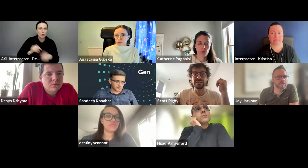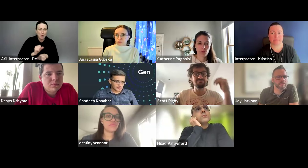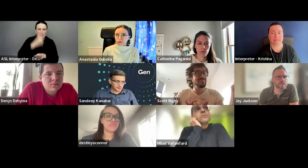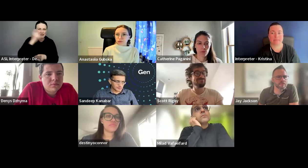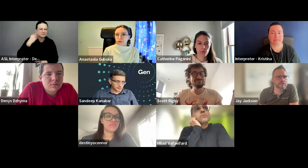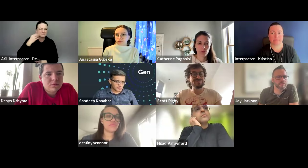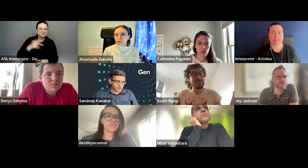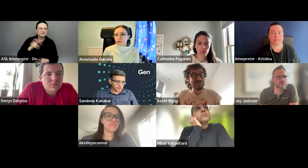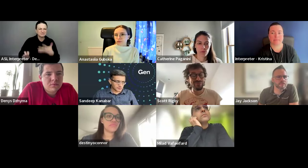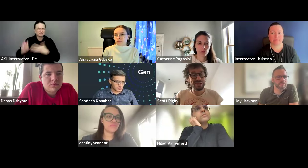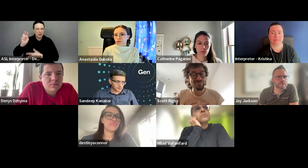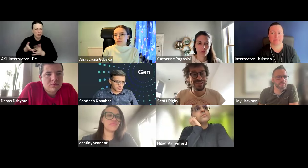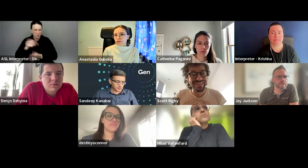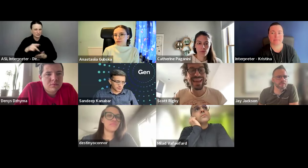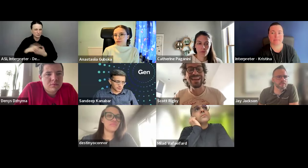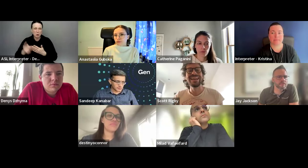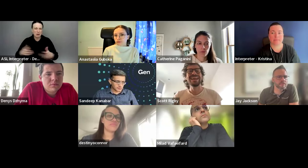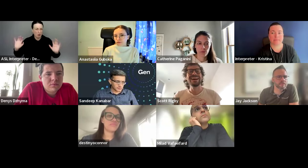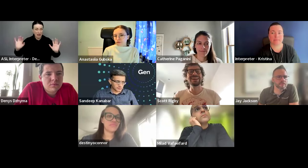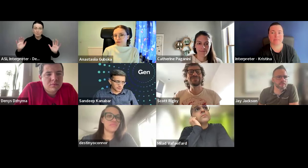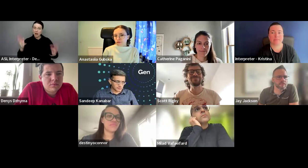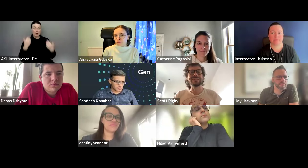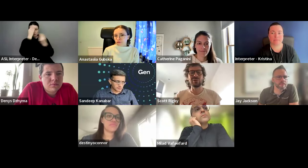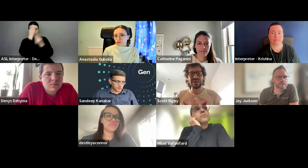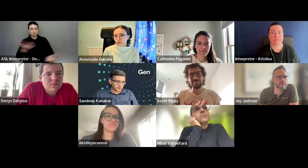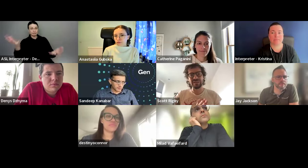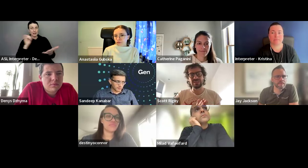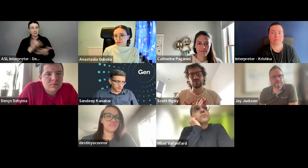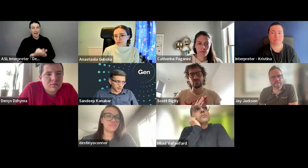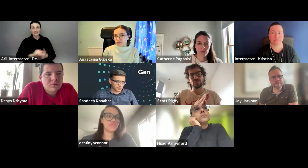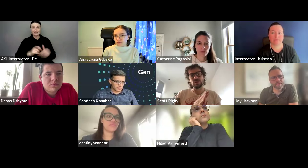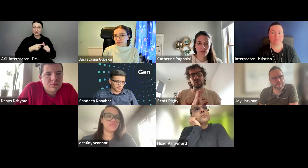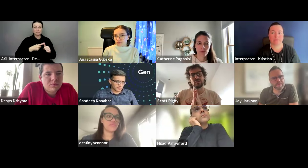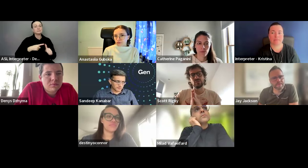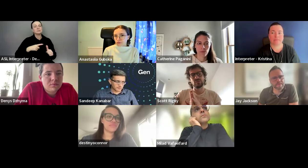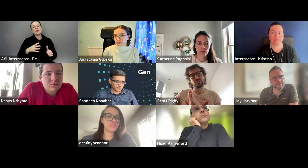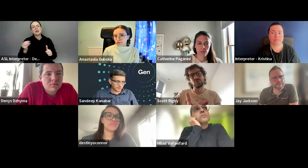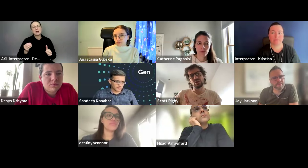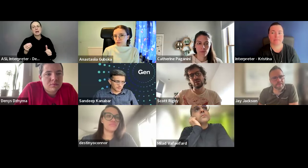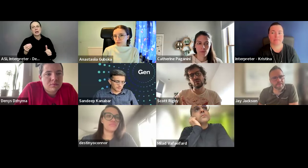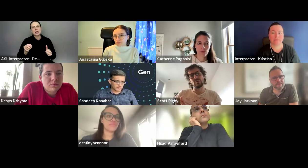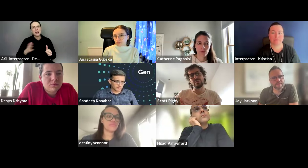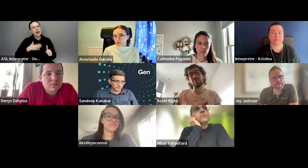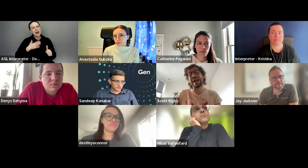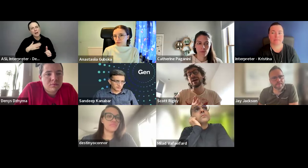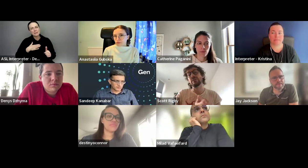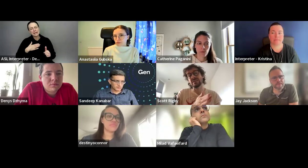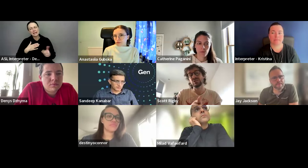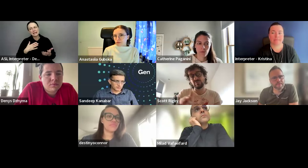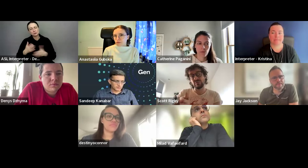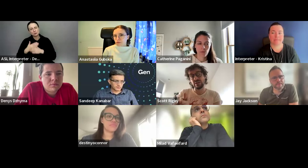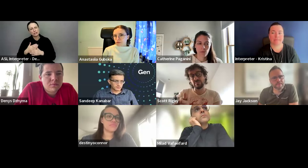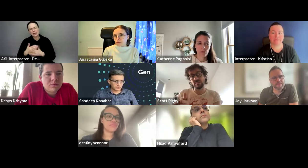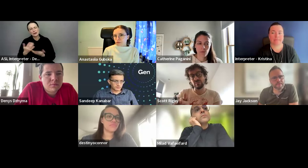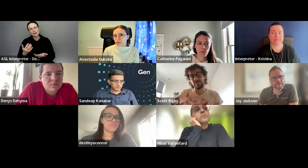And primarily I wanted to present that. And I'm also happy to share, we don't have